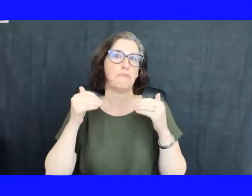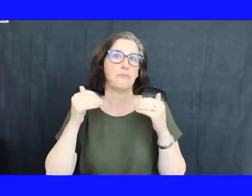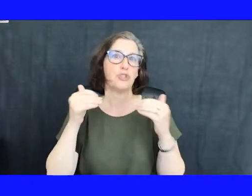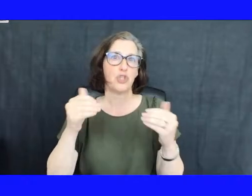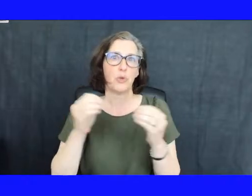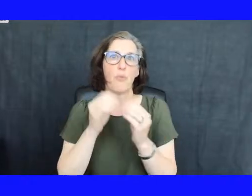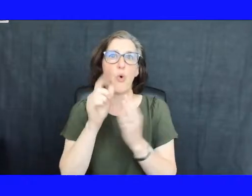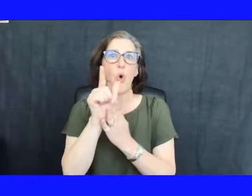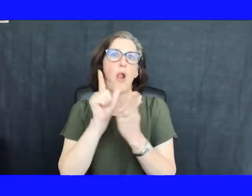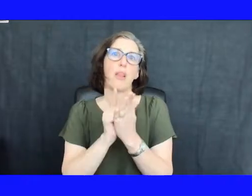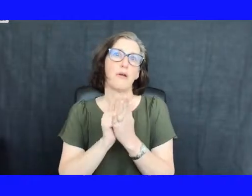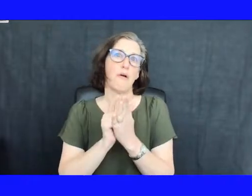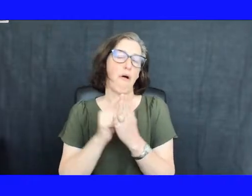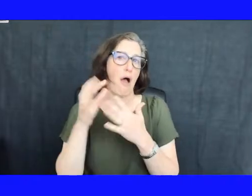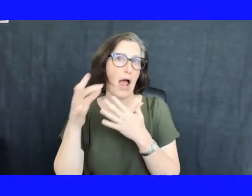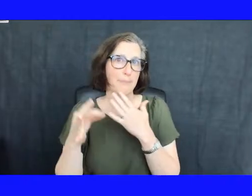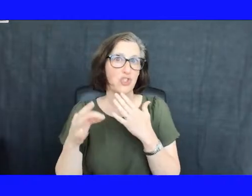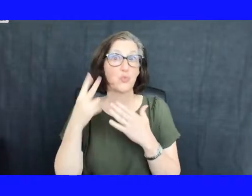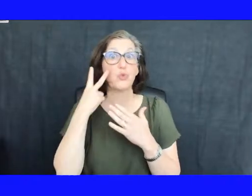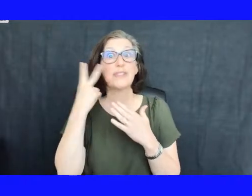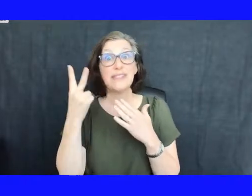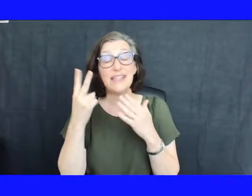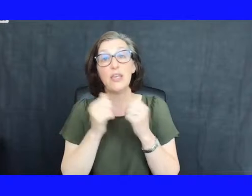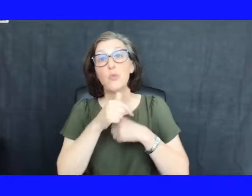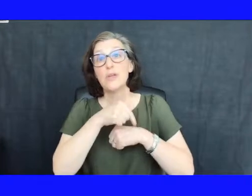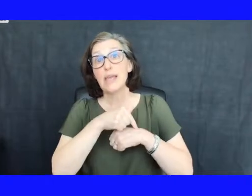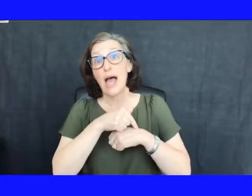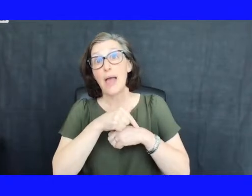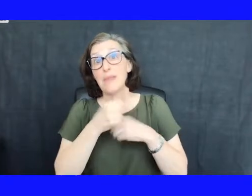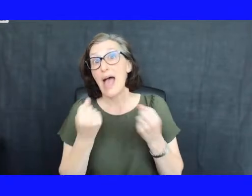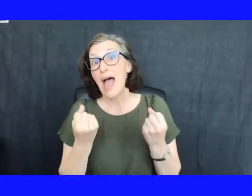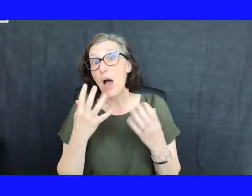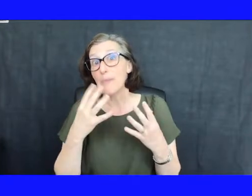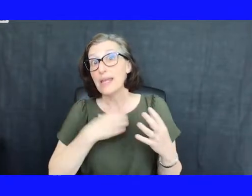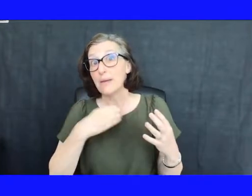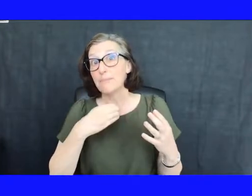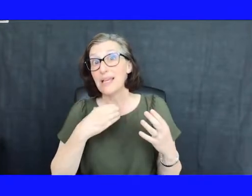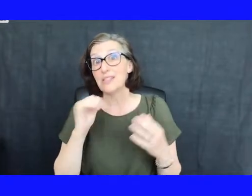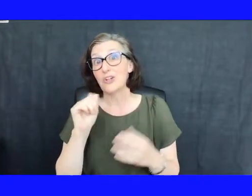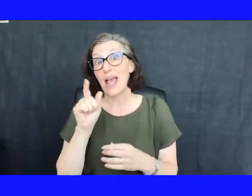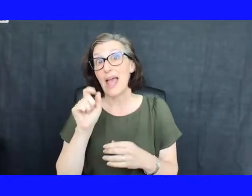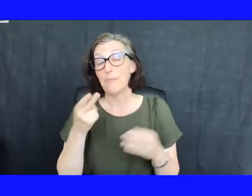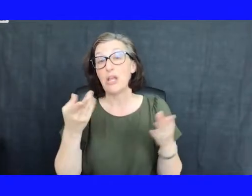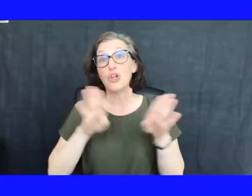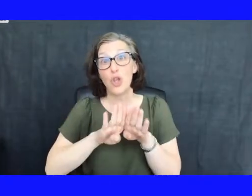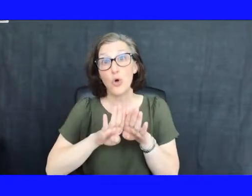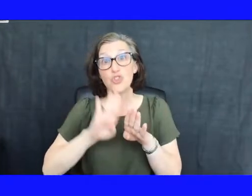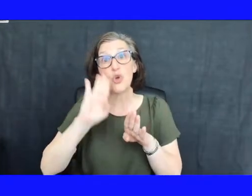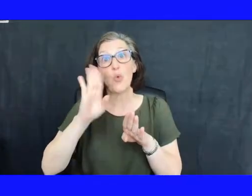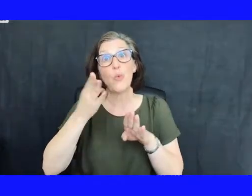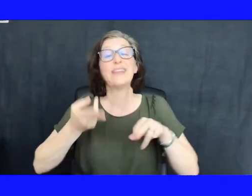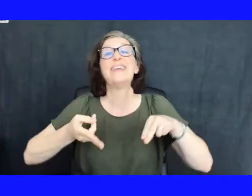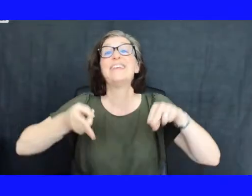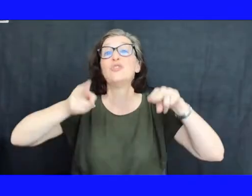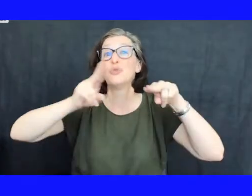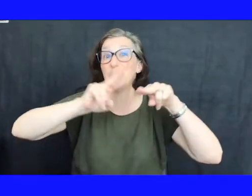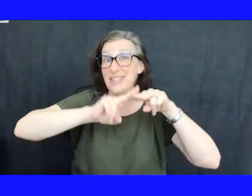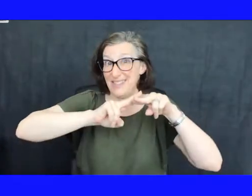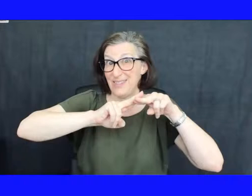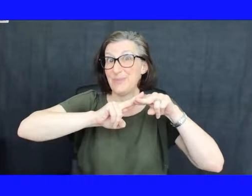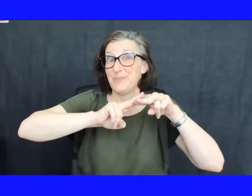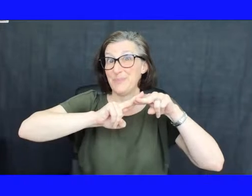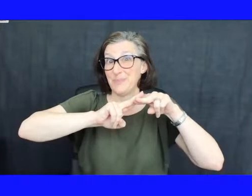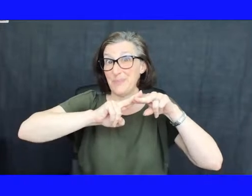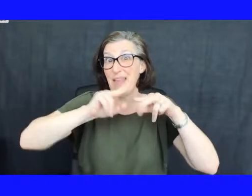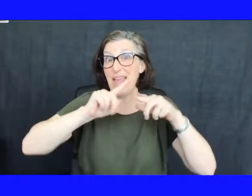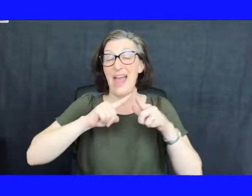in 2016 to the high of 2,728 last year. But obviously the number seems to